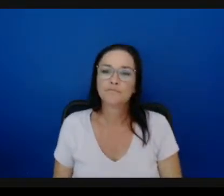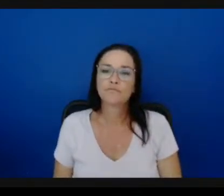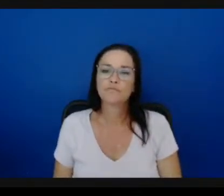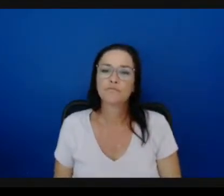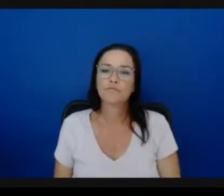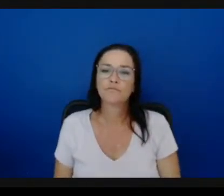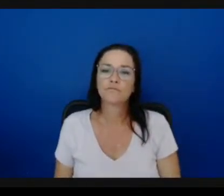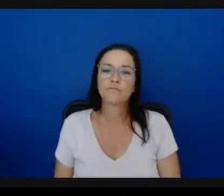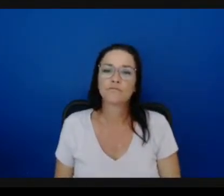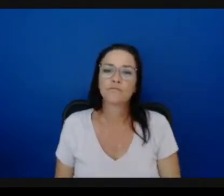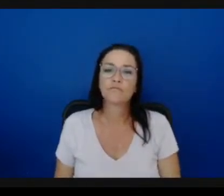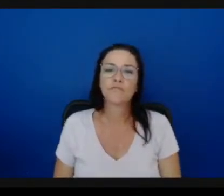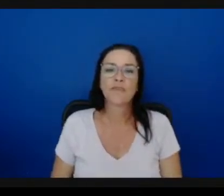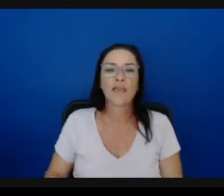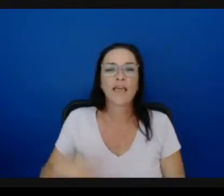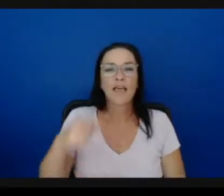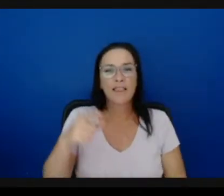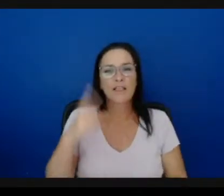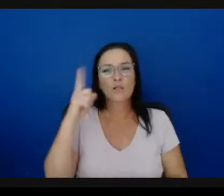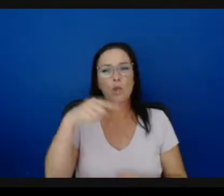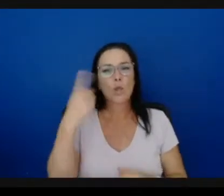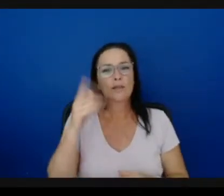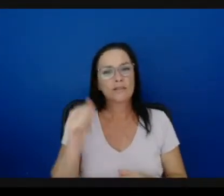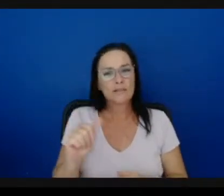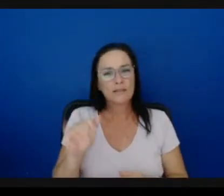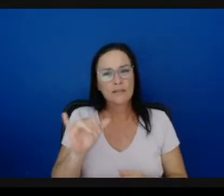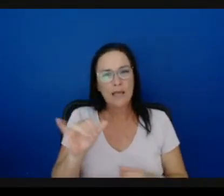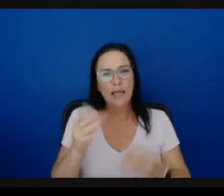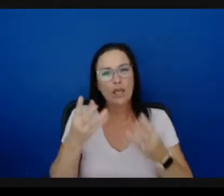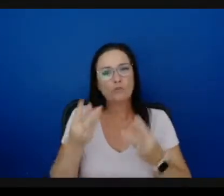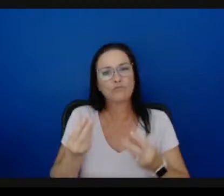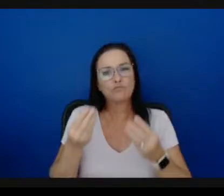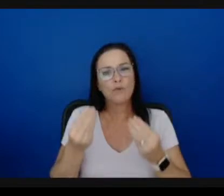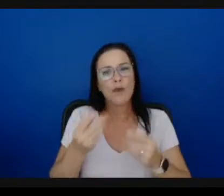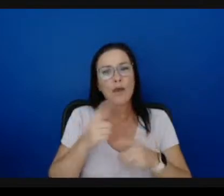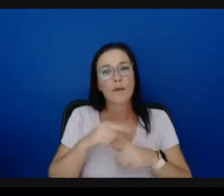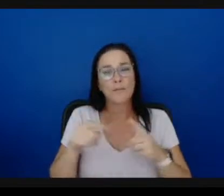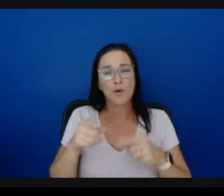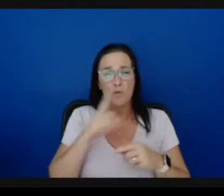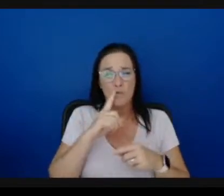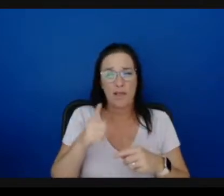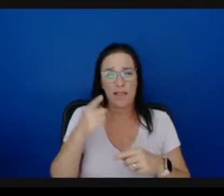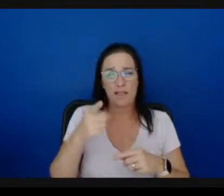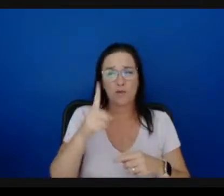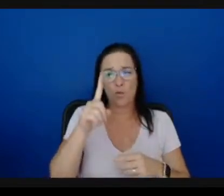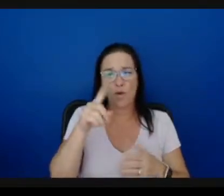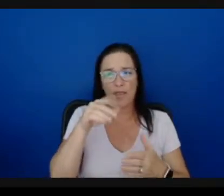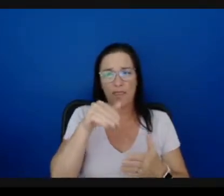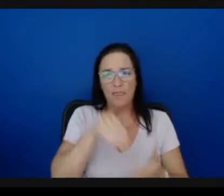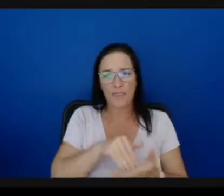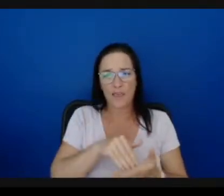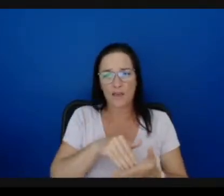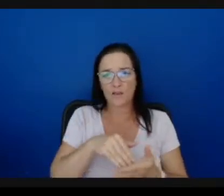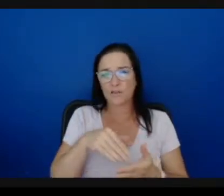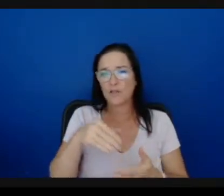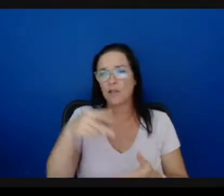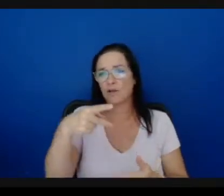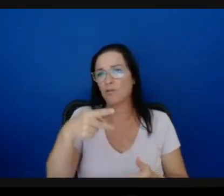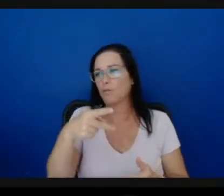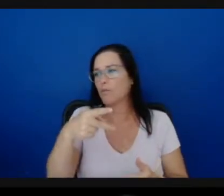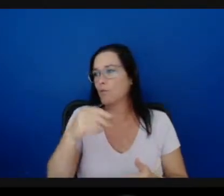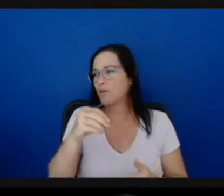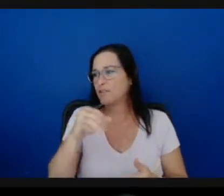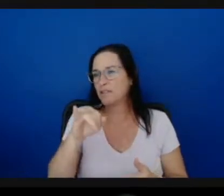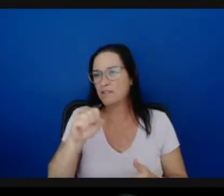Although this lava appears very fluid, its viscosity actually is about 1,000 poises, or some